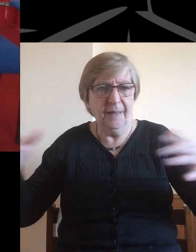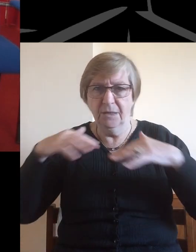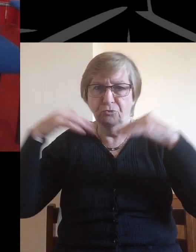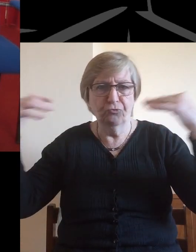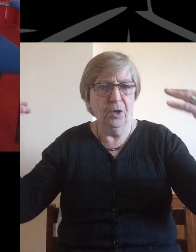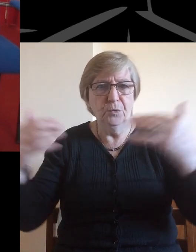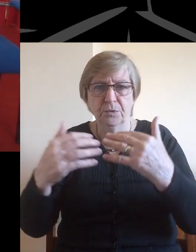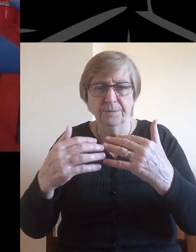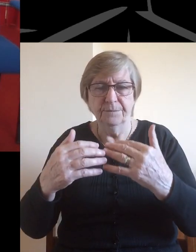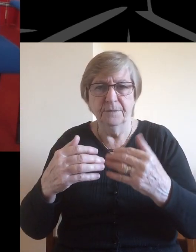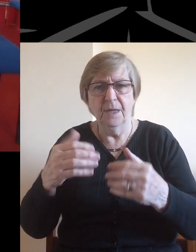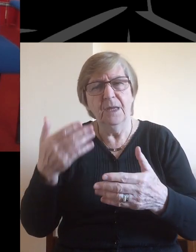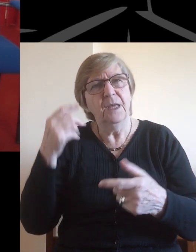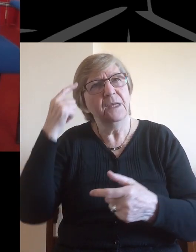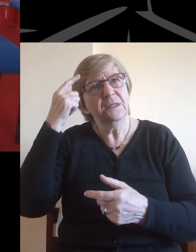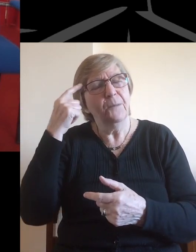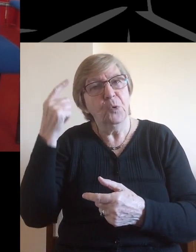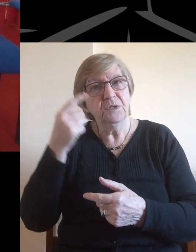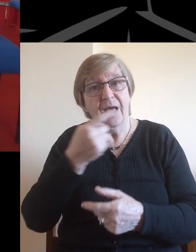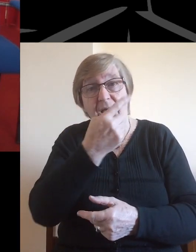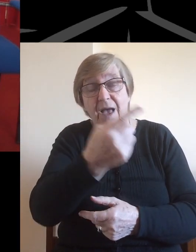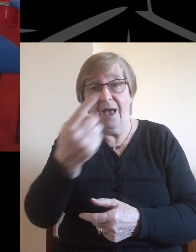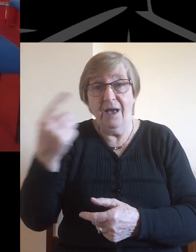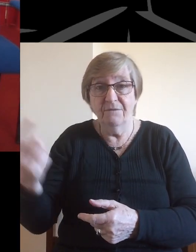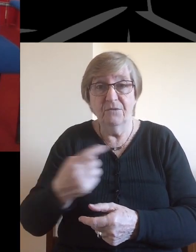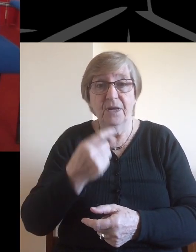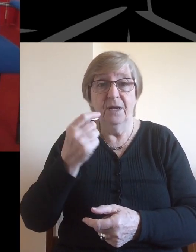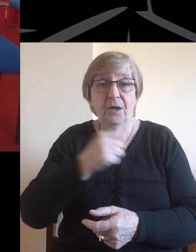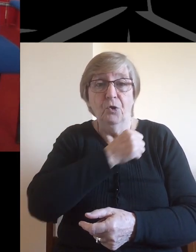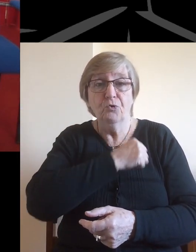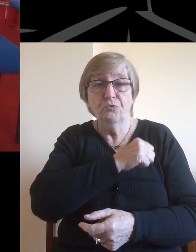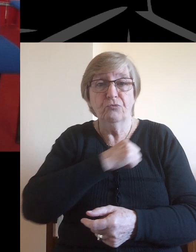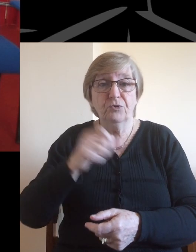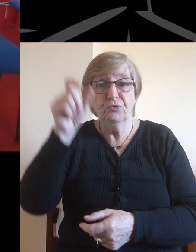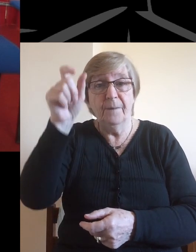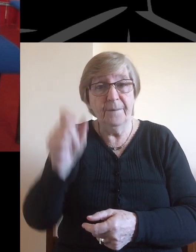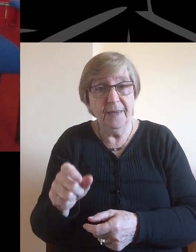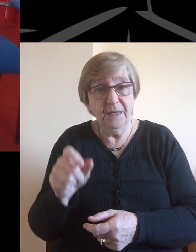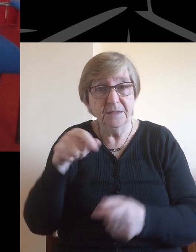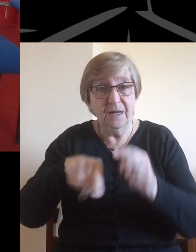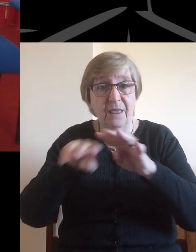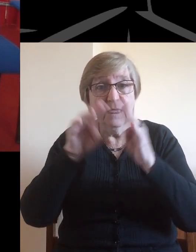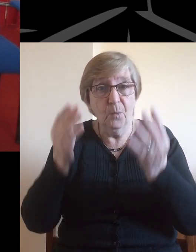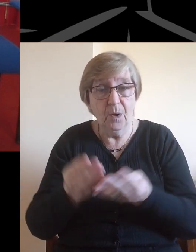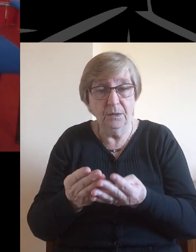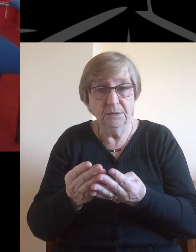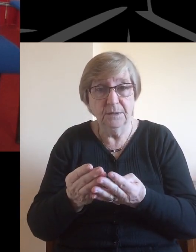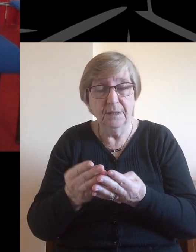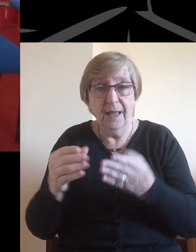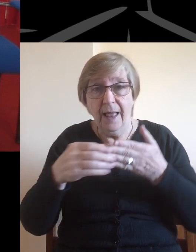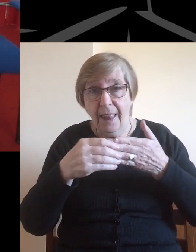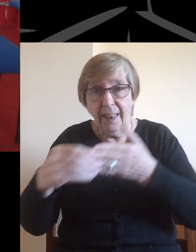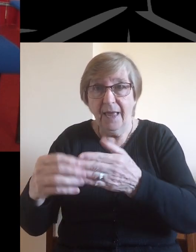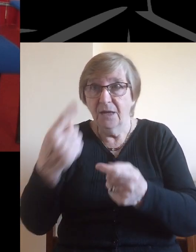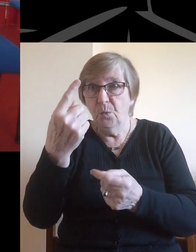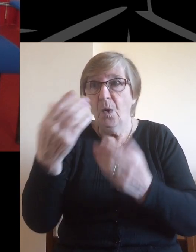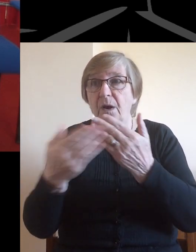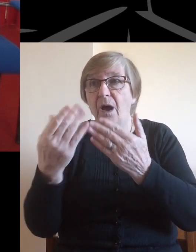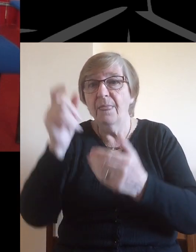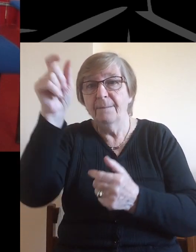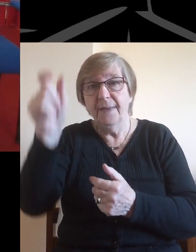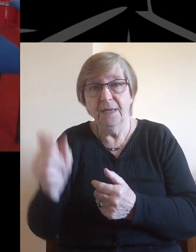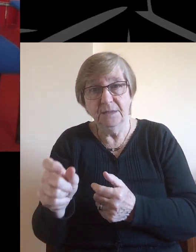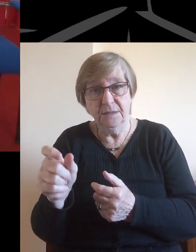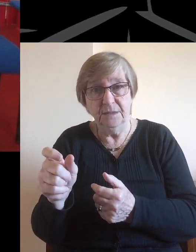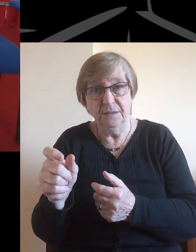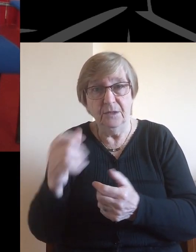we're supposed that every Christian in the world shared their faith with someone and led one person over a